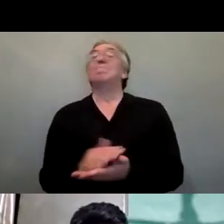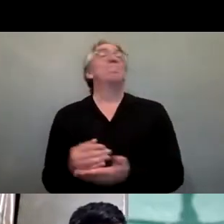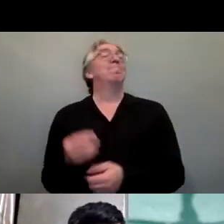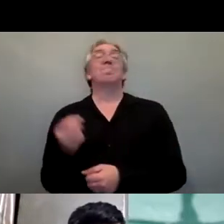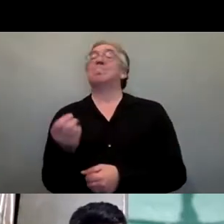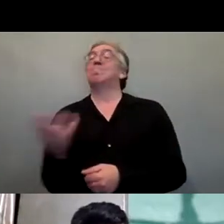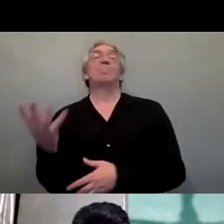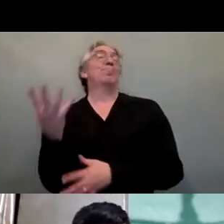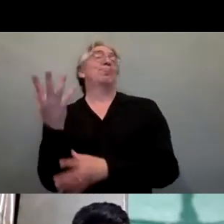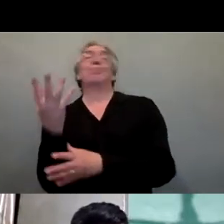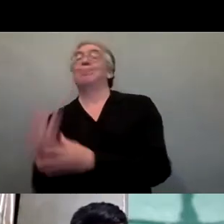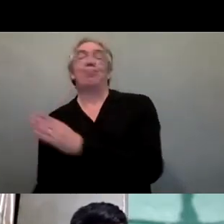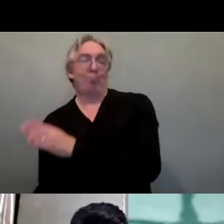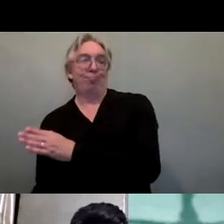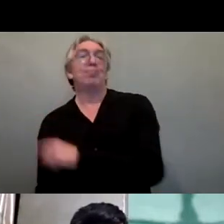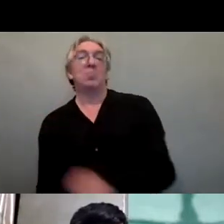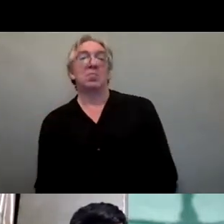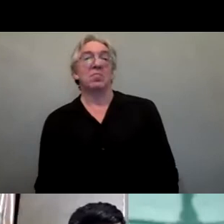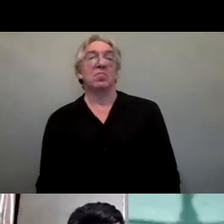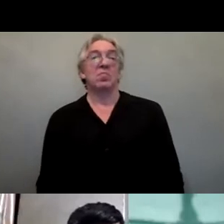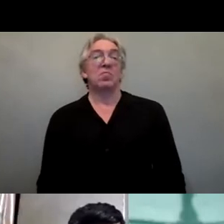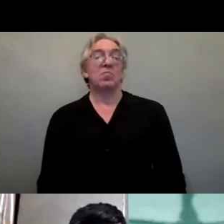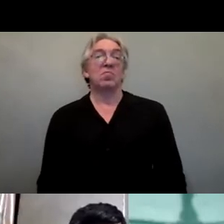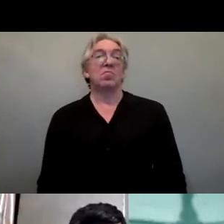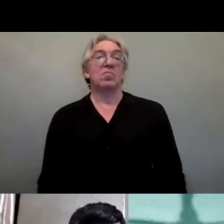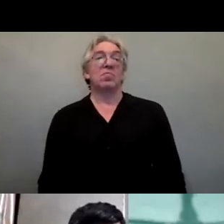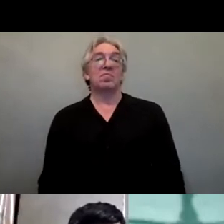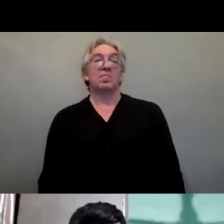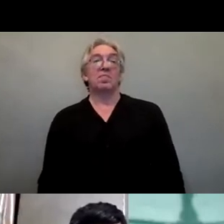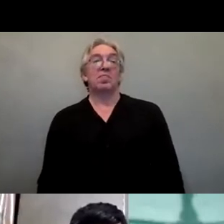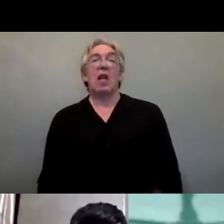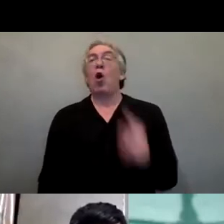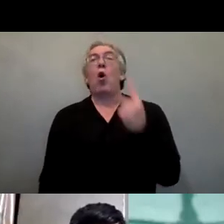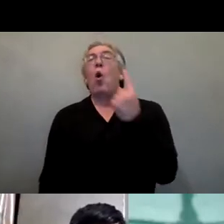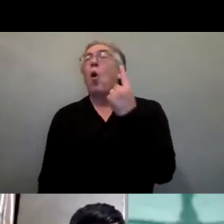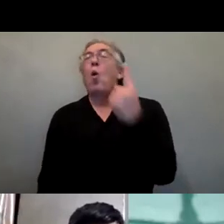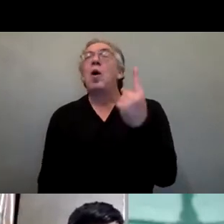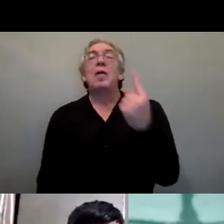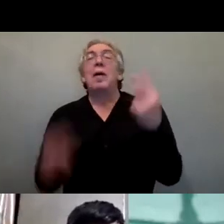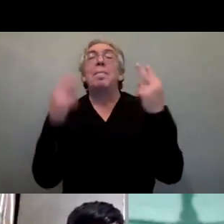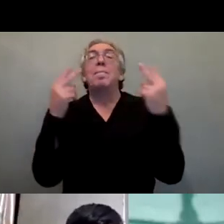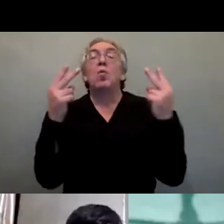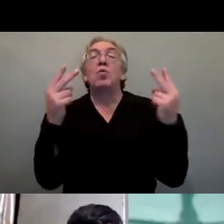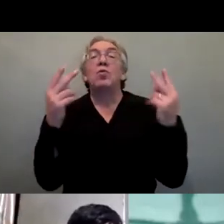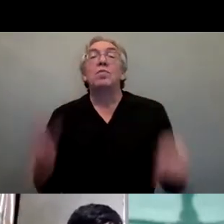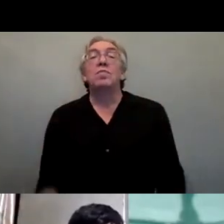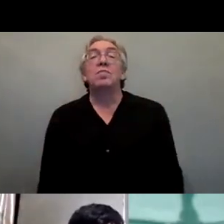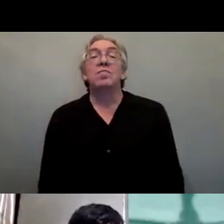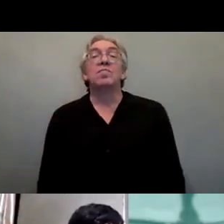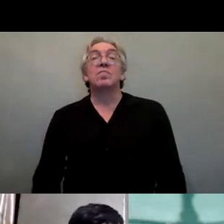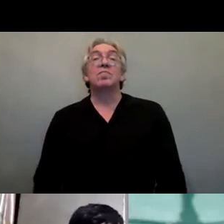whether the local establishment, the local culture, the local legislation recognize the importance of ICT